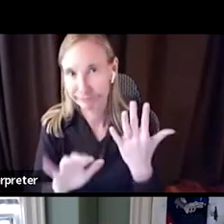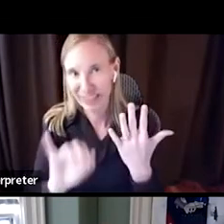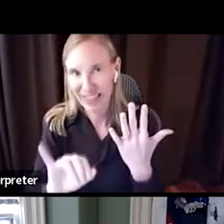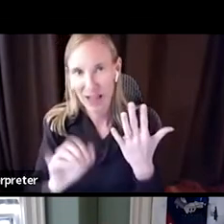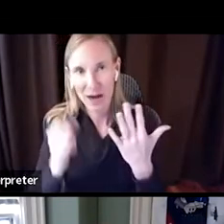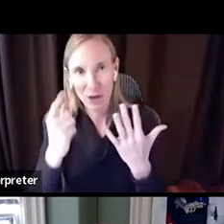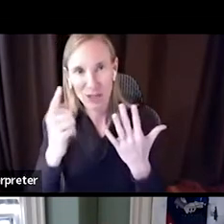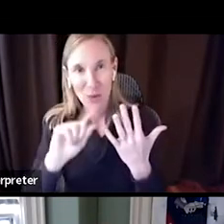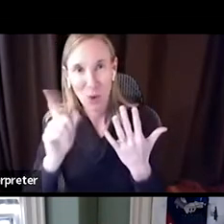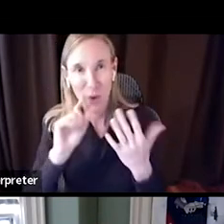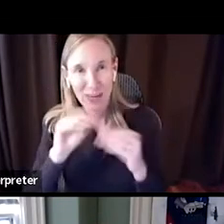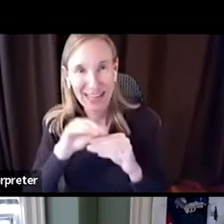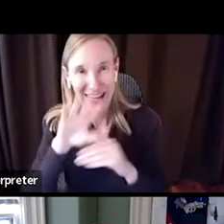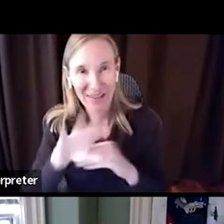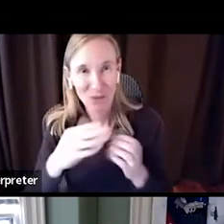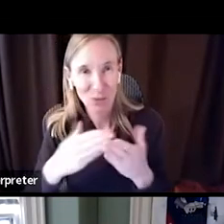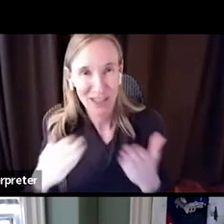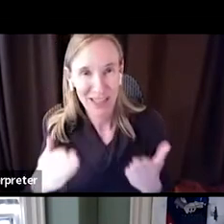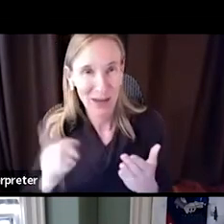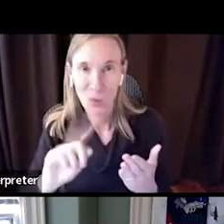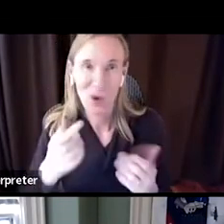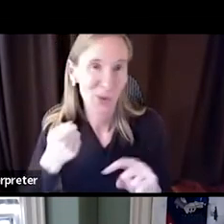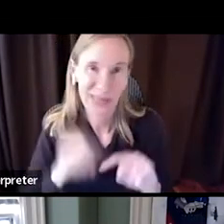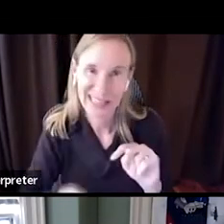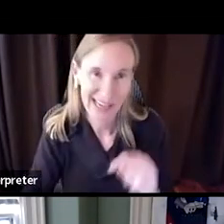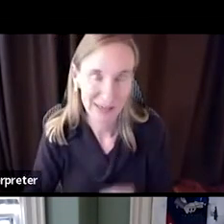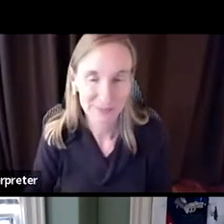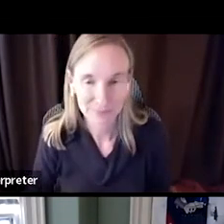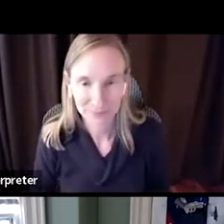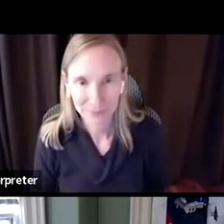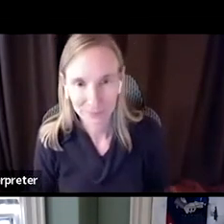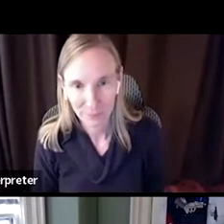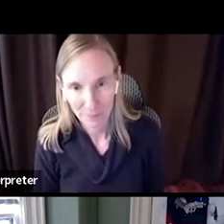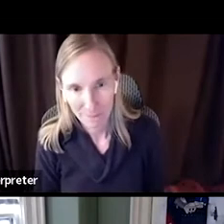where we can influence things and where we may not be able to.